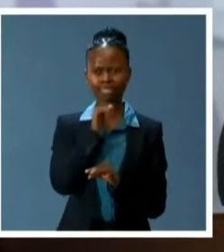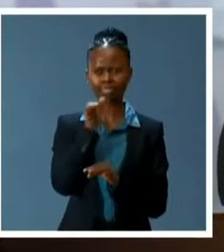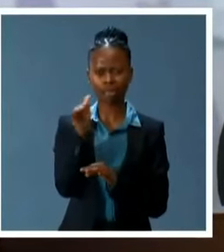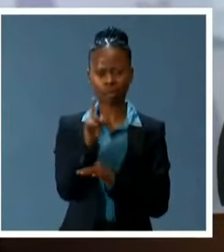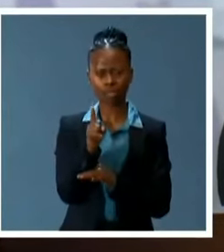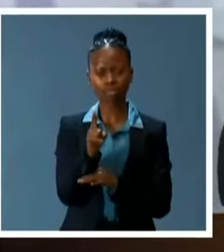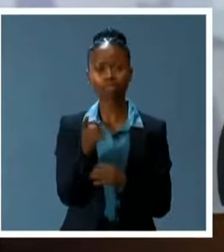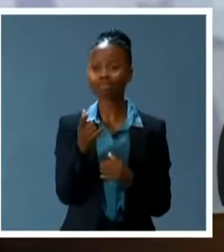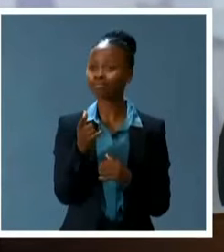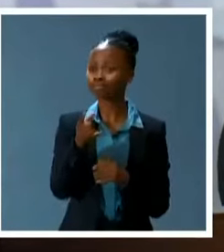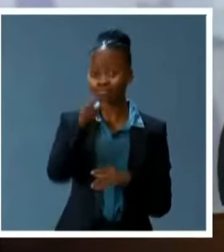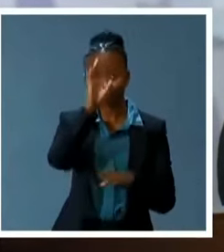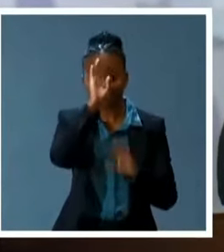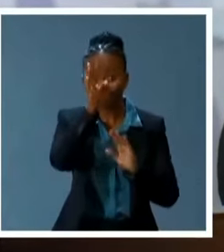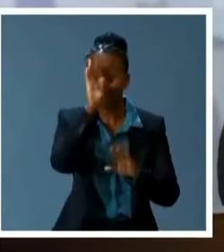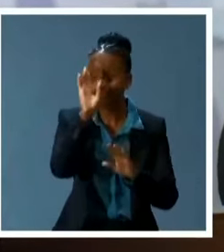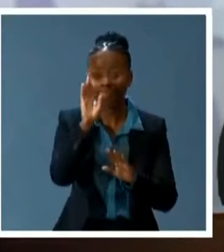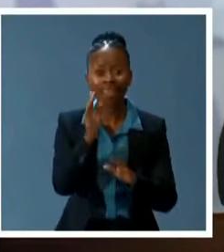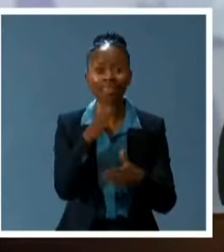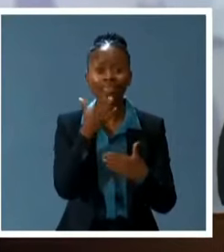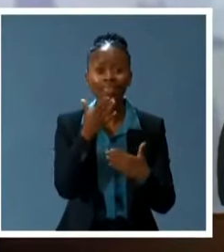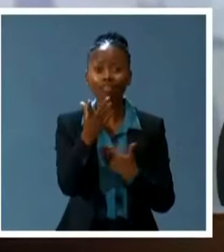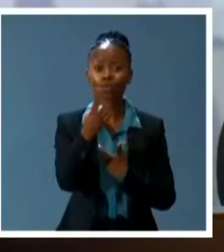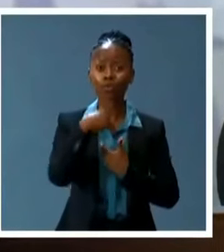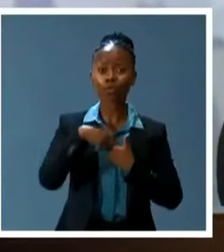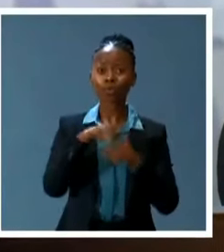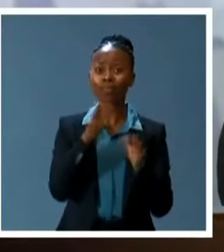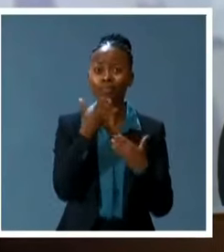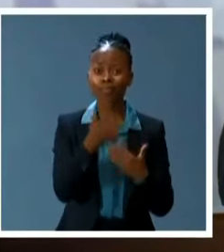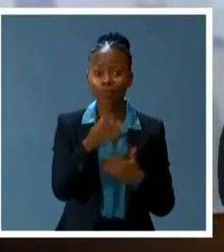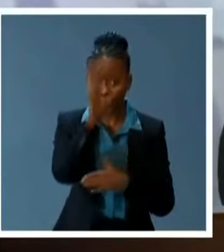General, good day, and thank you so much for joining us.